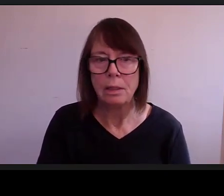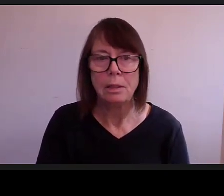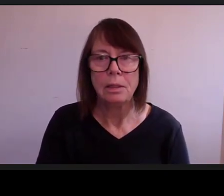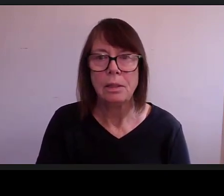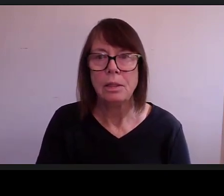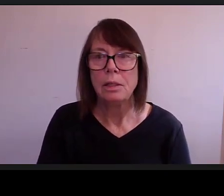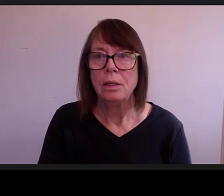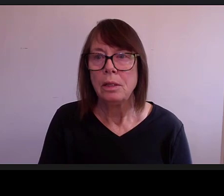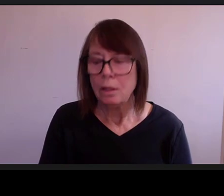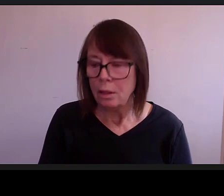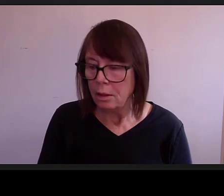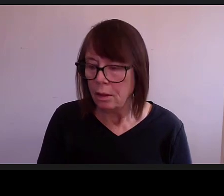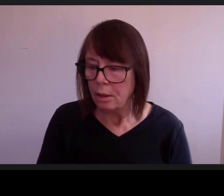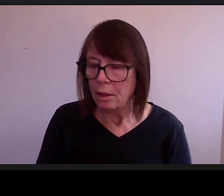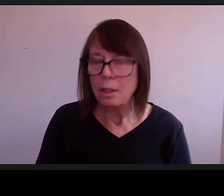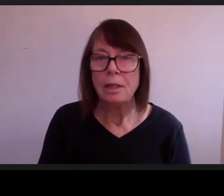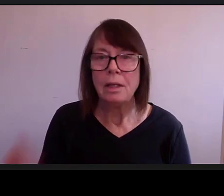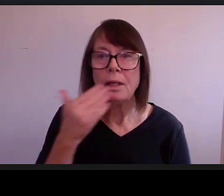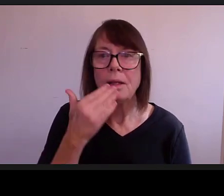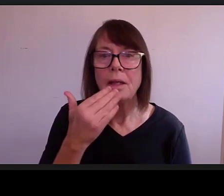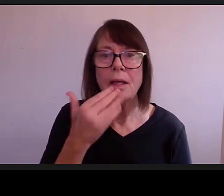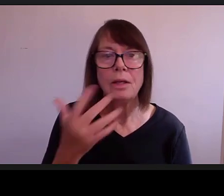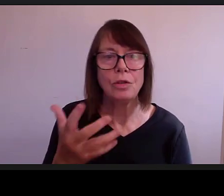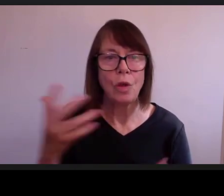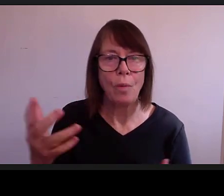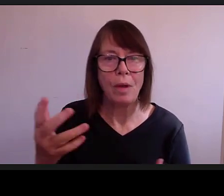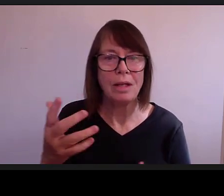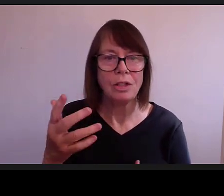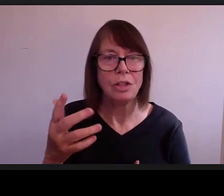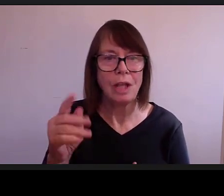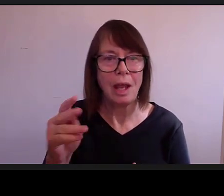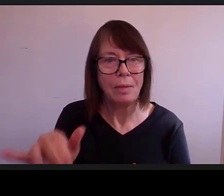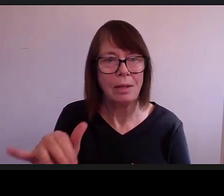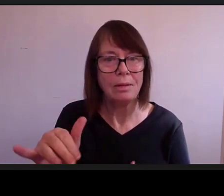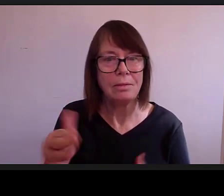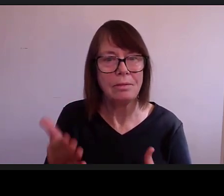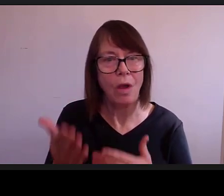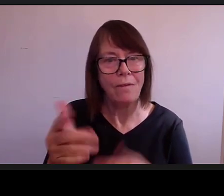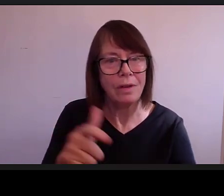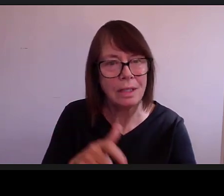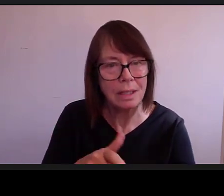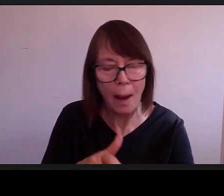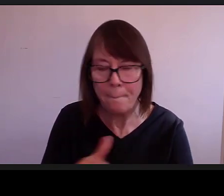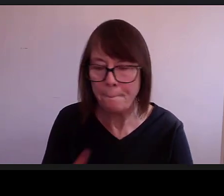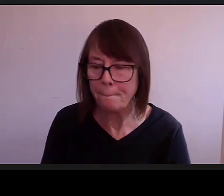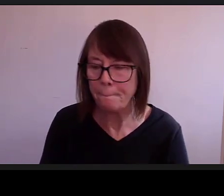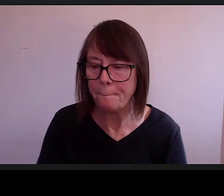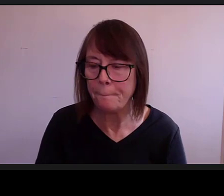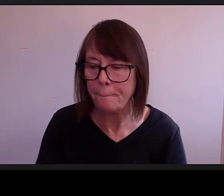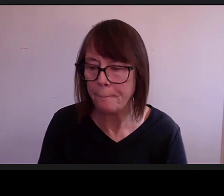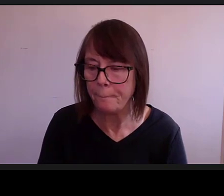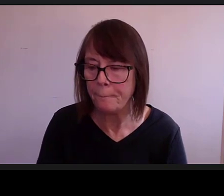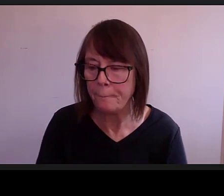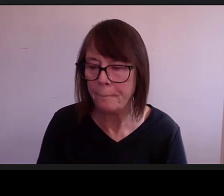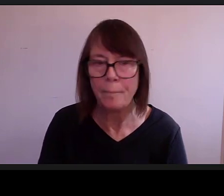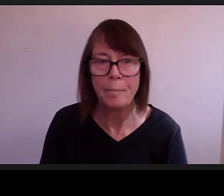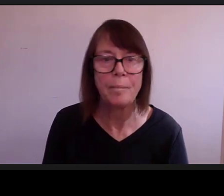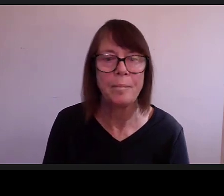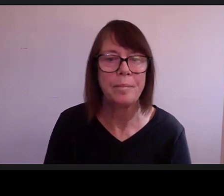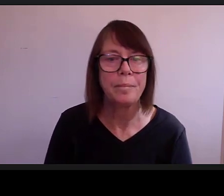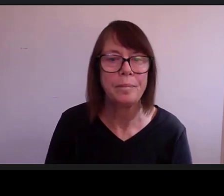So thank you so much, Tammy, for offering up your time today to share with us your thoughts on this very, very important